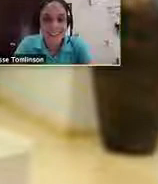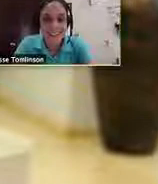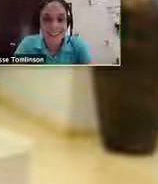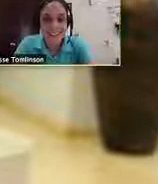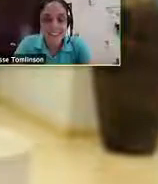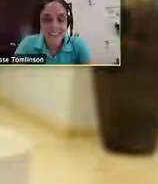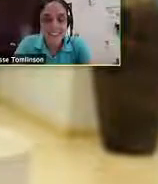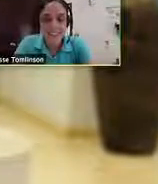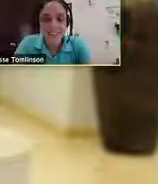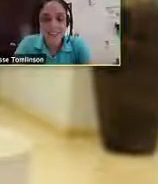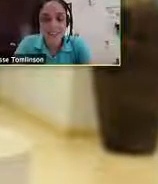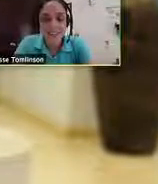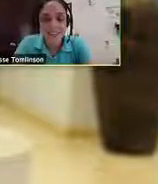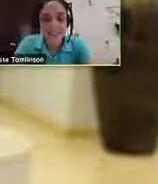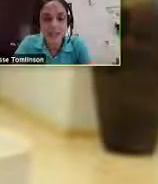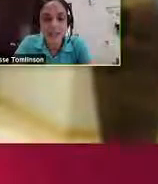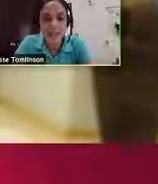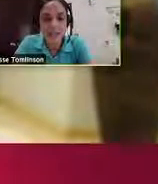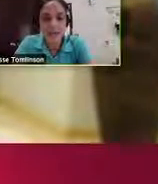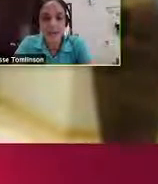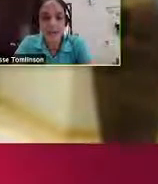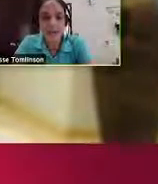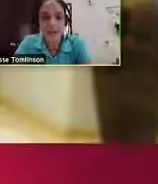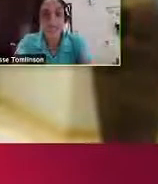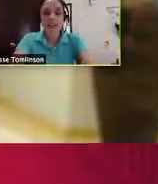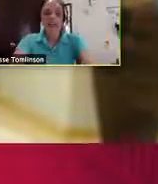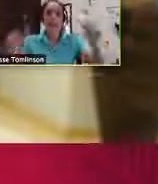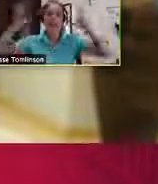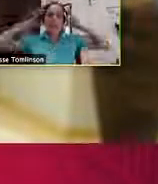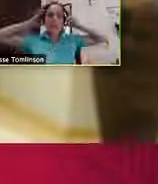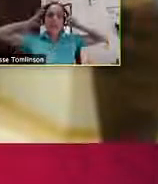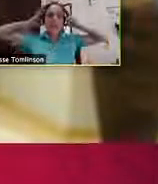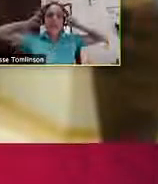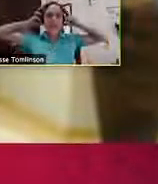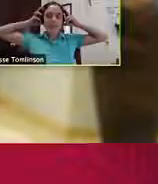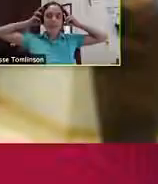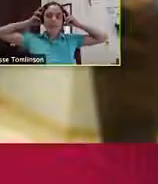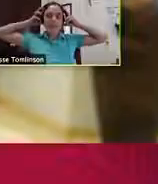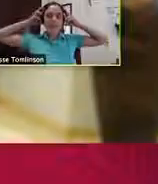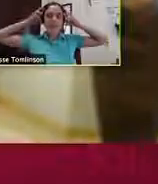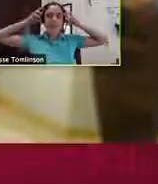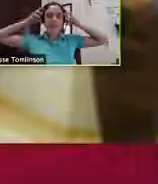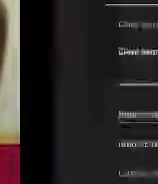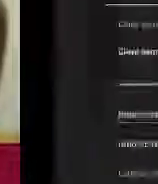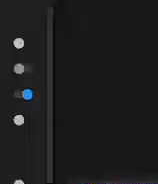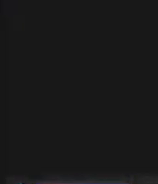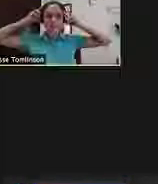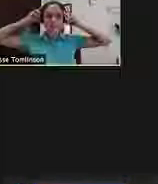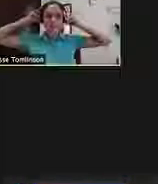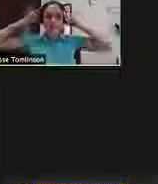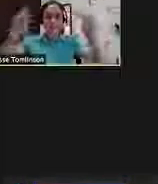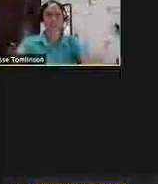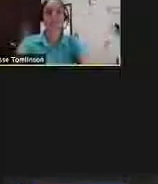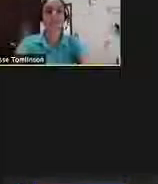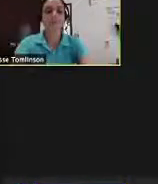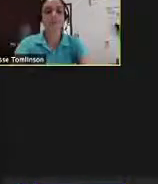forth. Just talking to Laura now. Okay. Awesome.